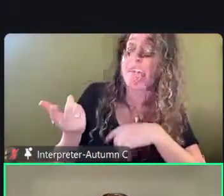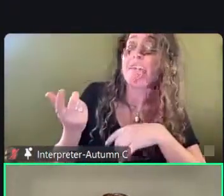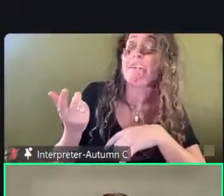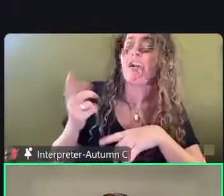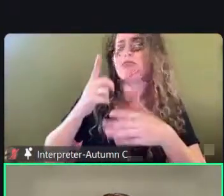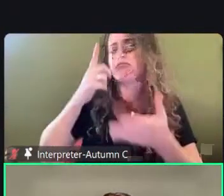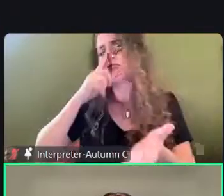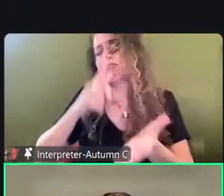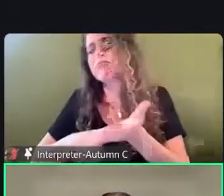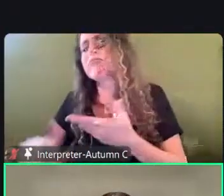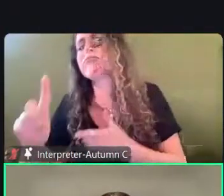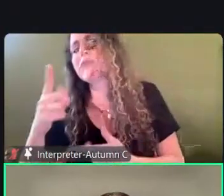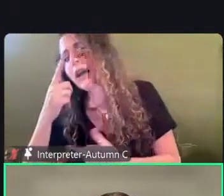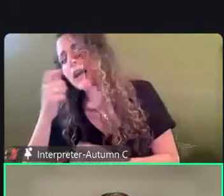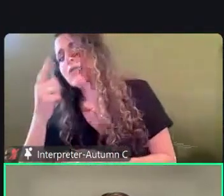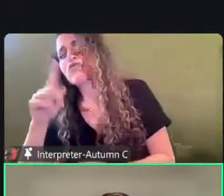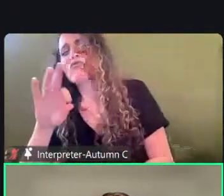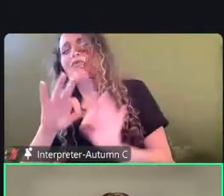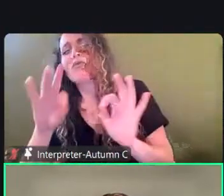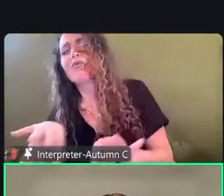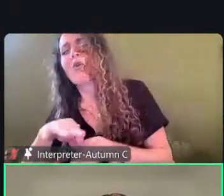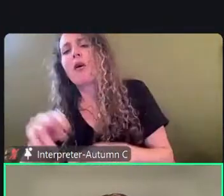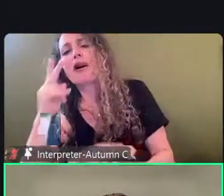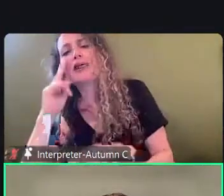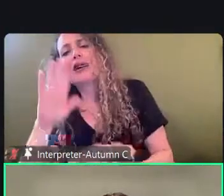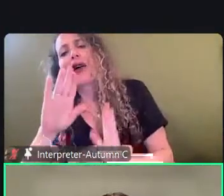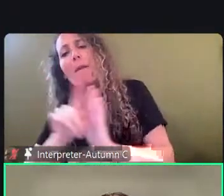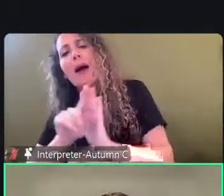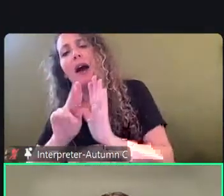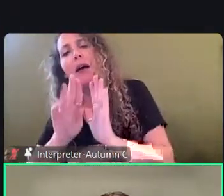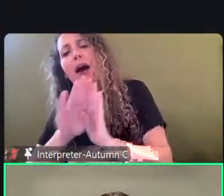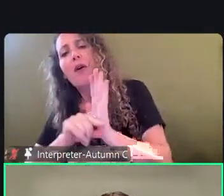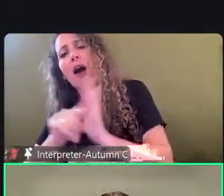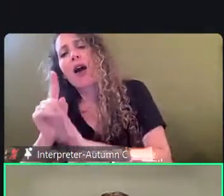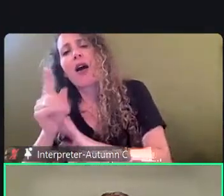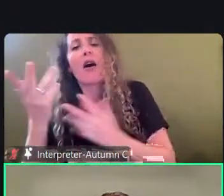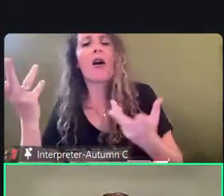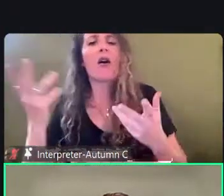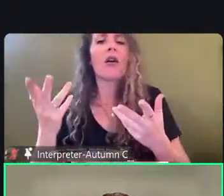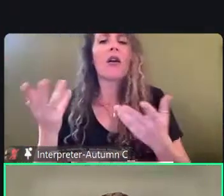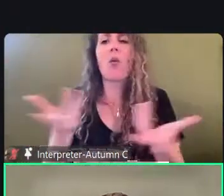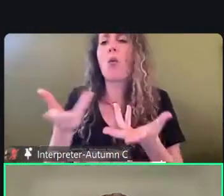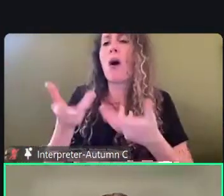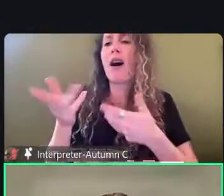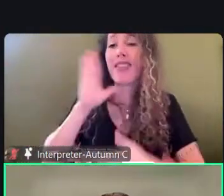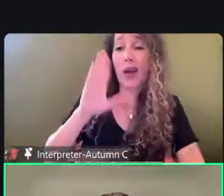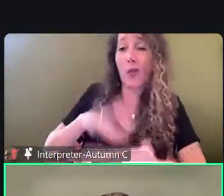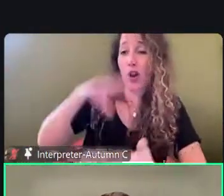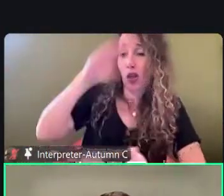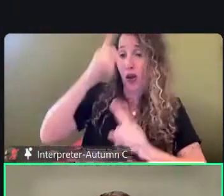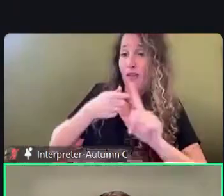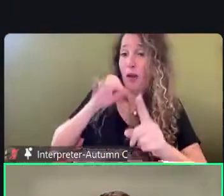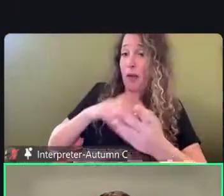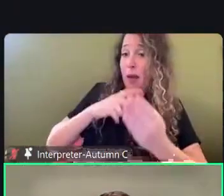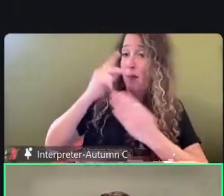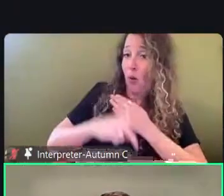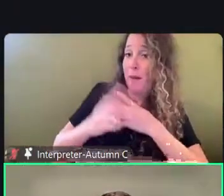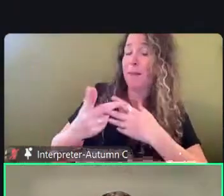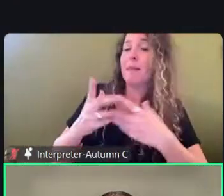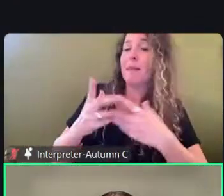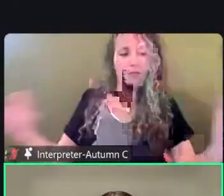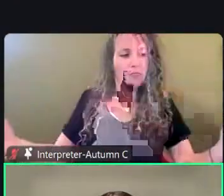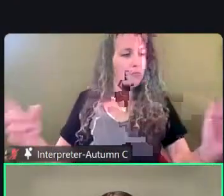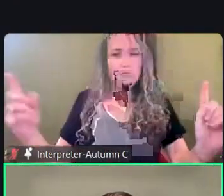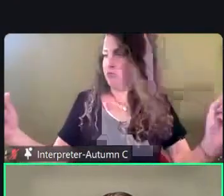to see kind of people's backgrounds, what they were interested in getting out of the program, and paired those people individually together